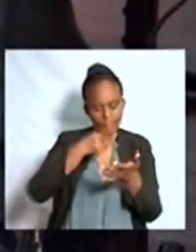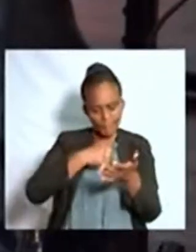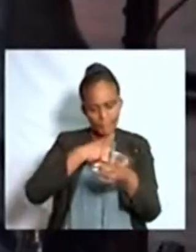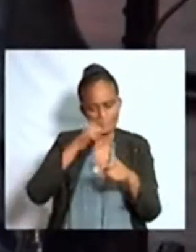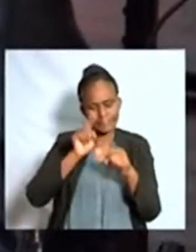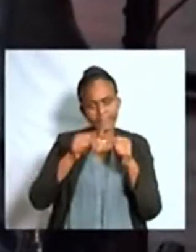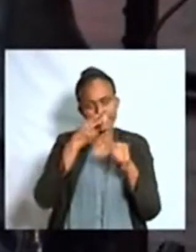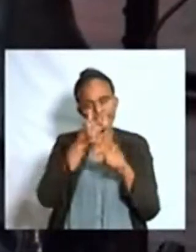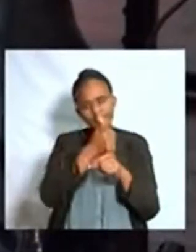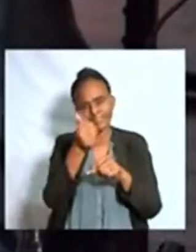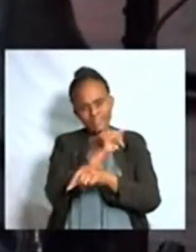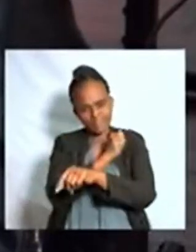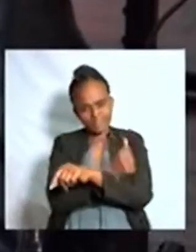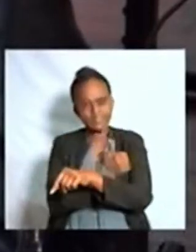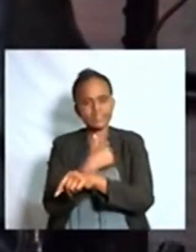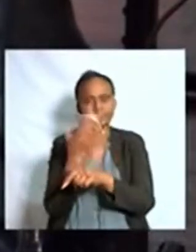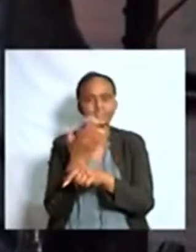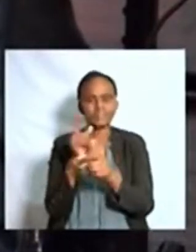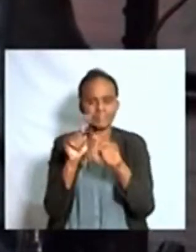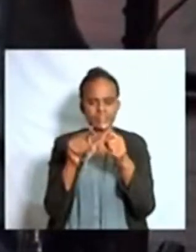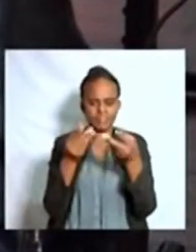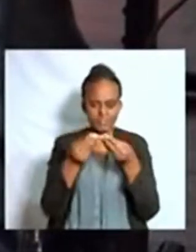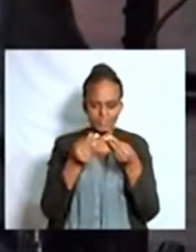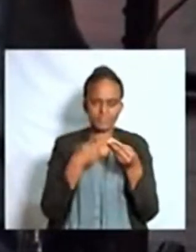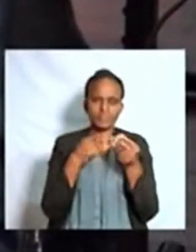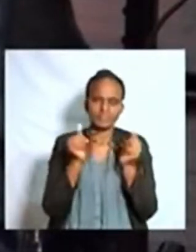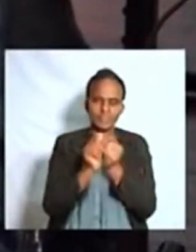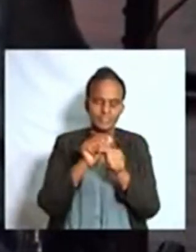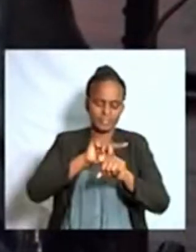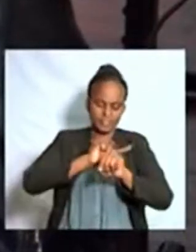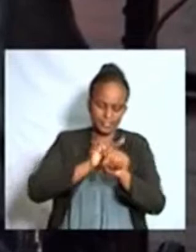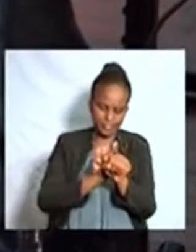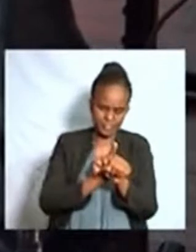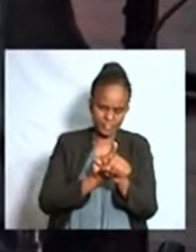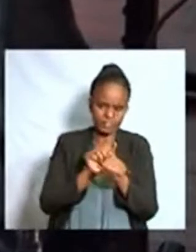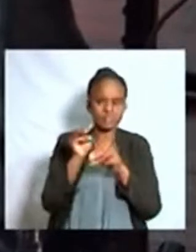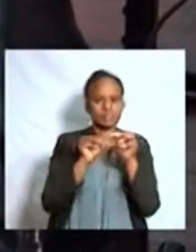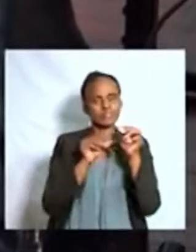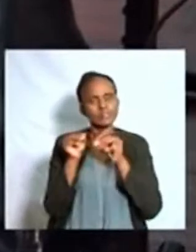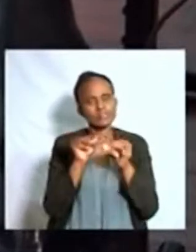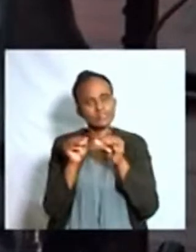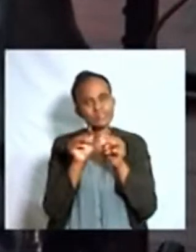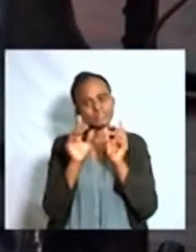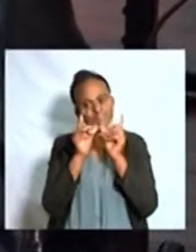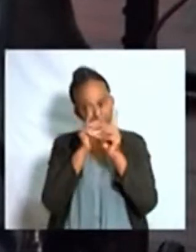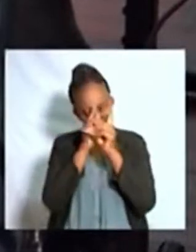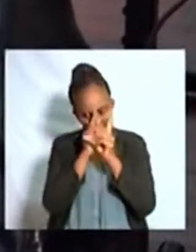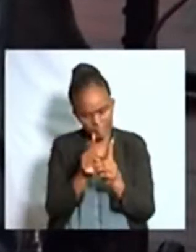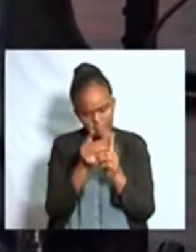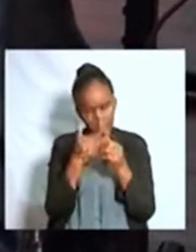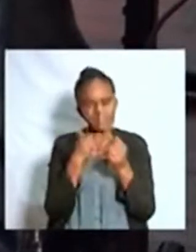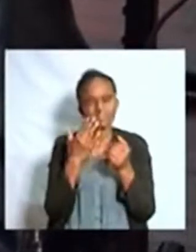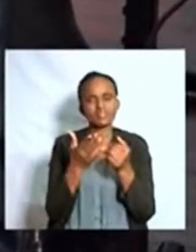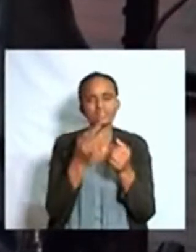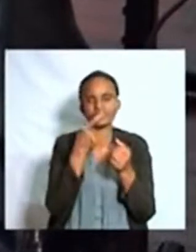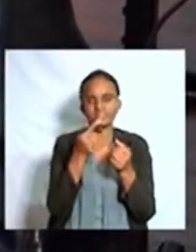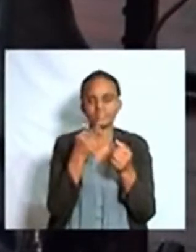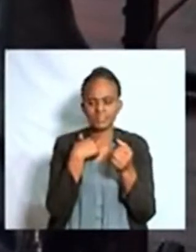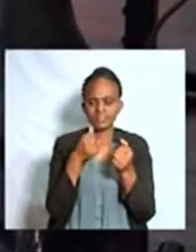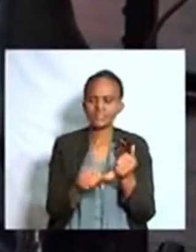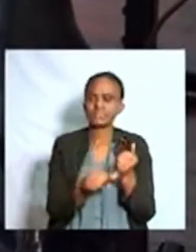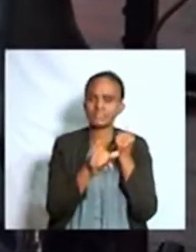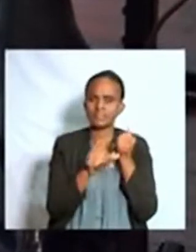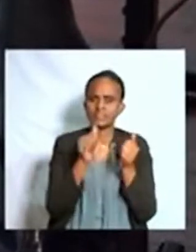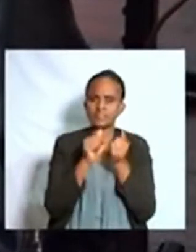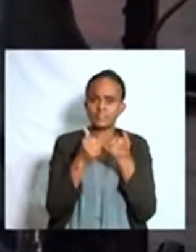any authority. Then I was provided with the minutes of the management where it was decided to say there is this agency